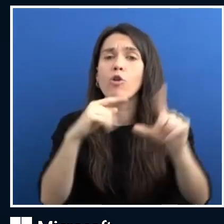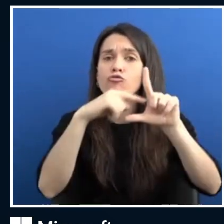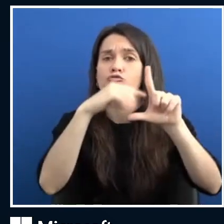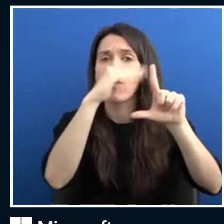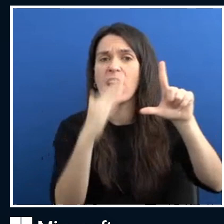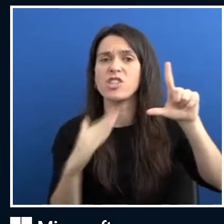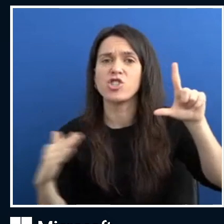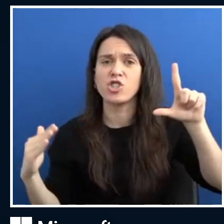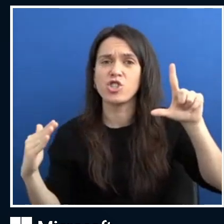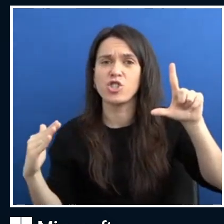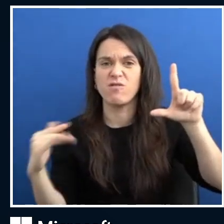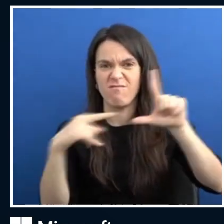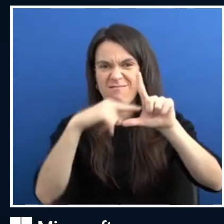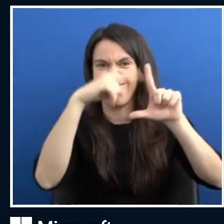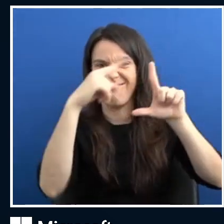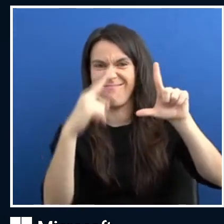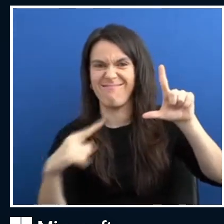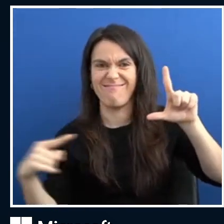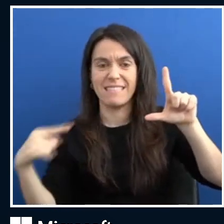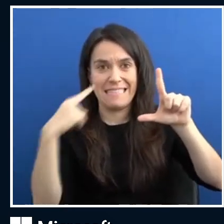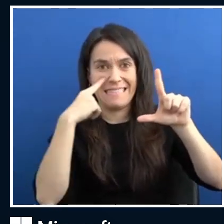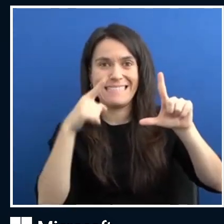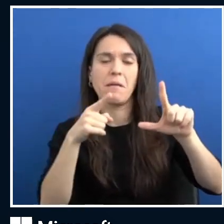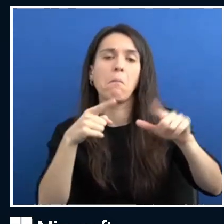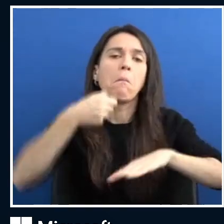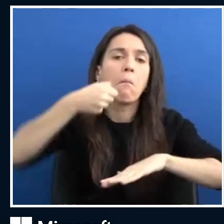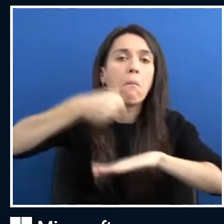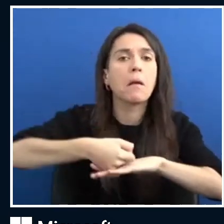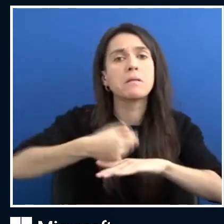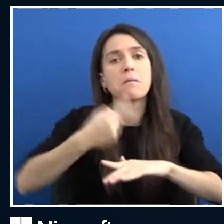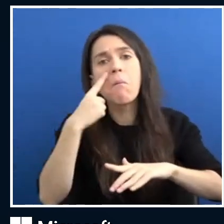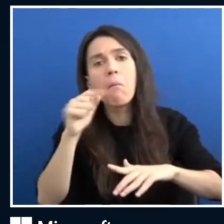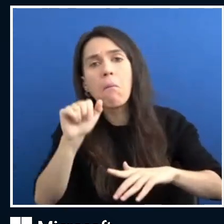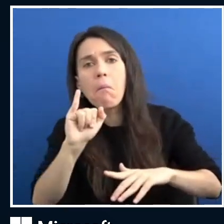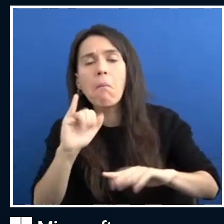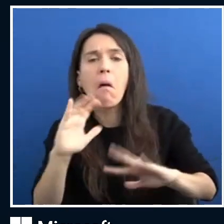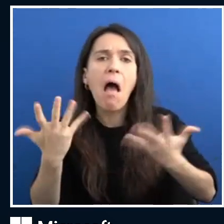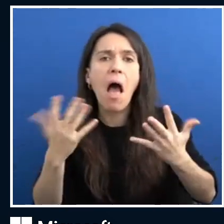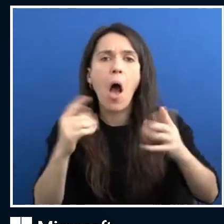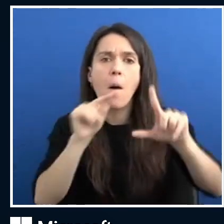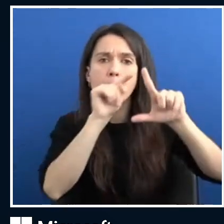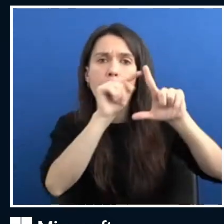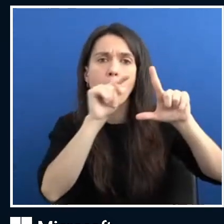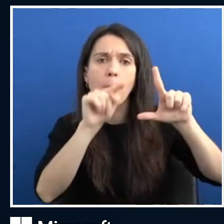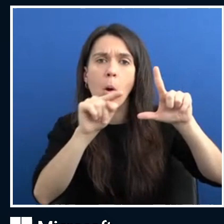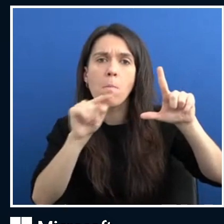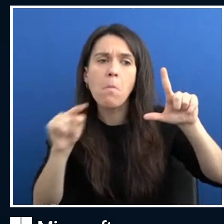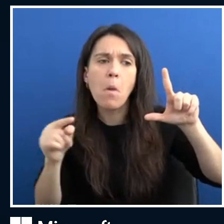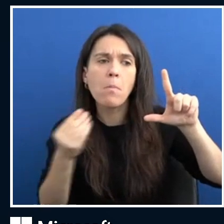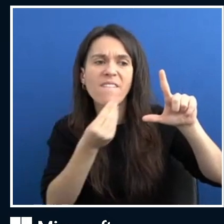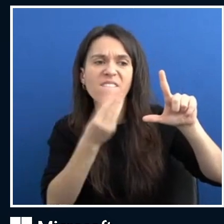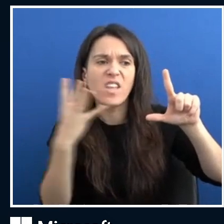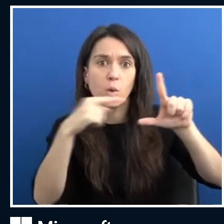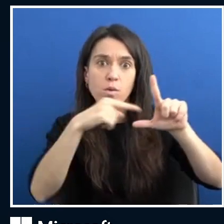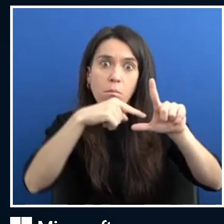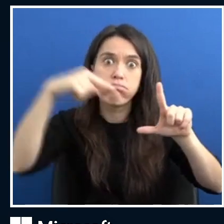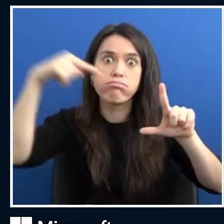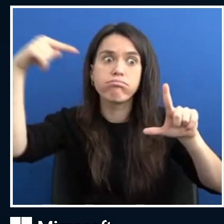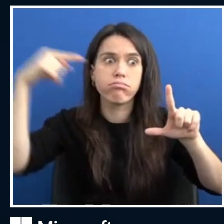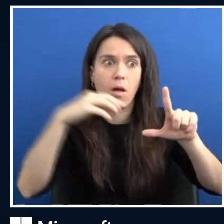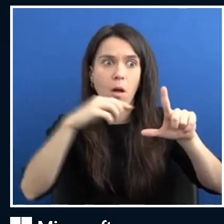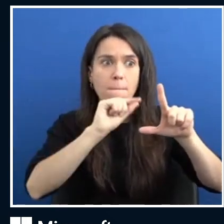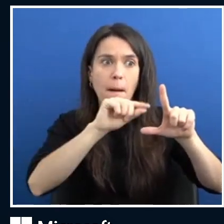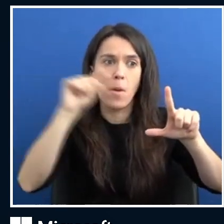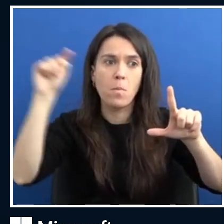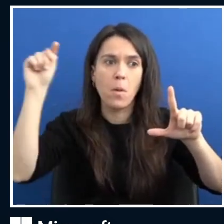building essentially a straight line through a number of points, you need like a few points, like 5, 6, and you can already build the